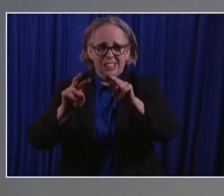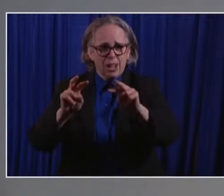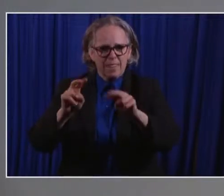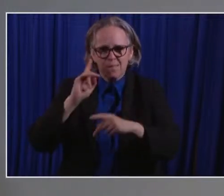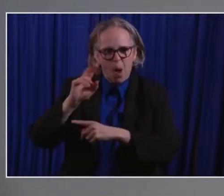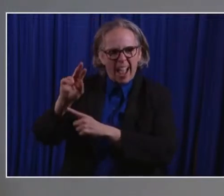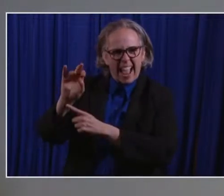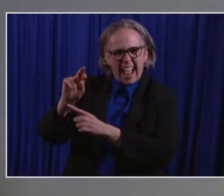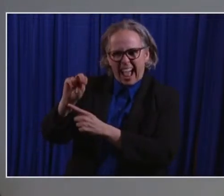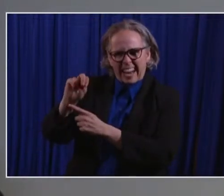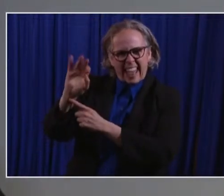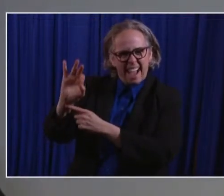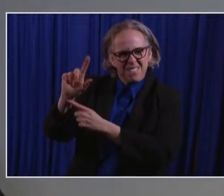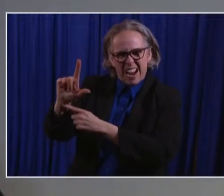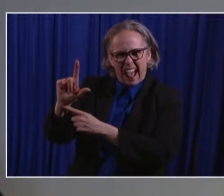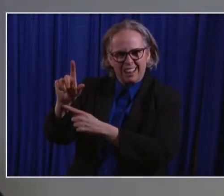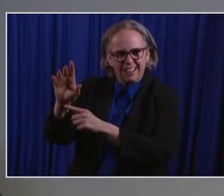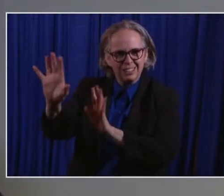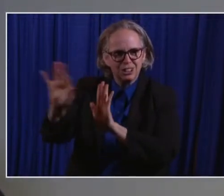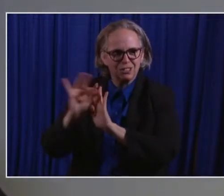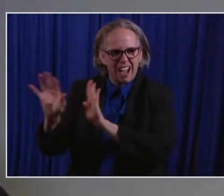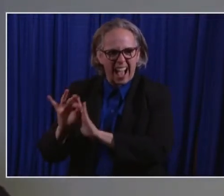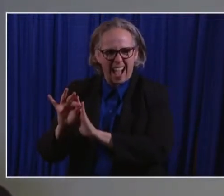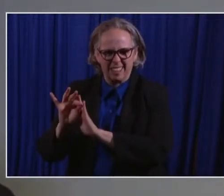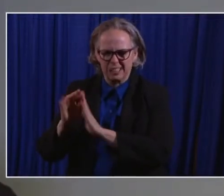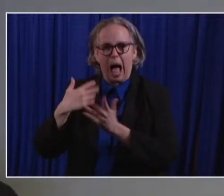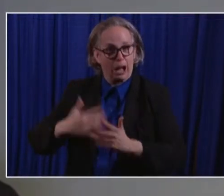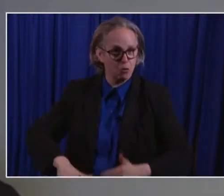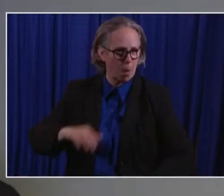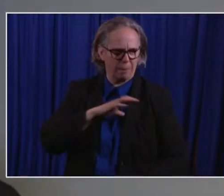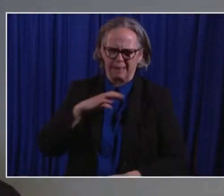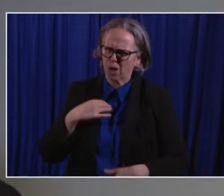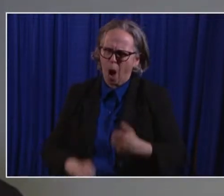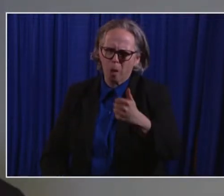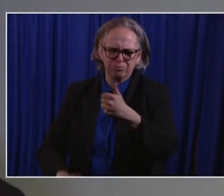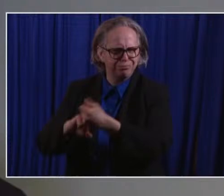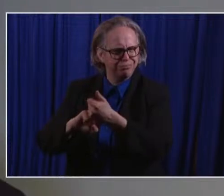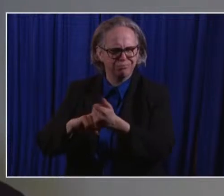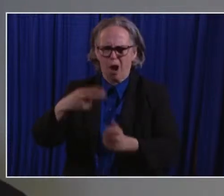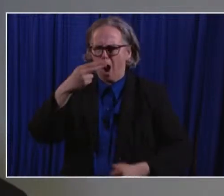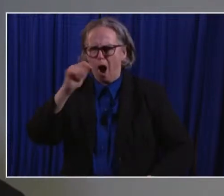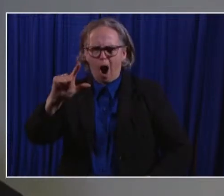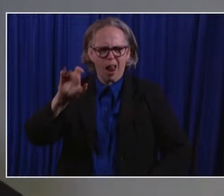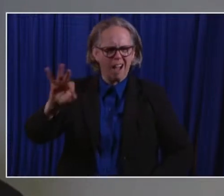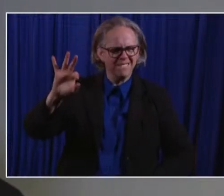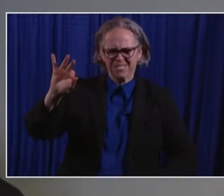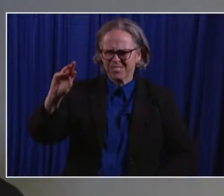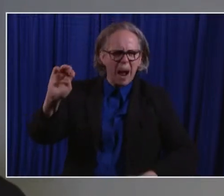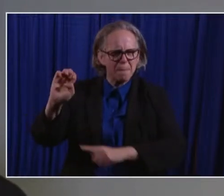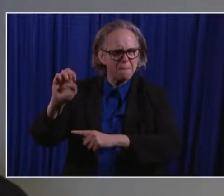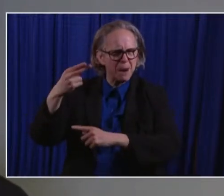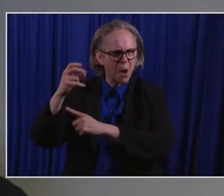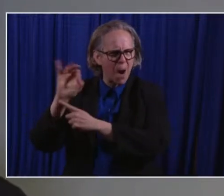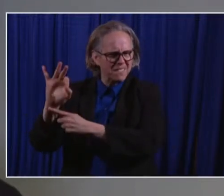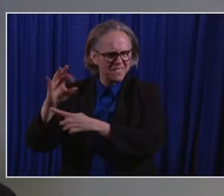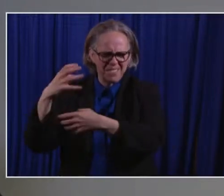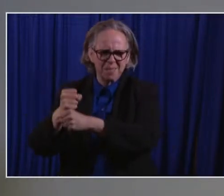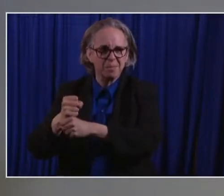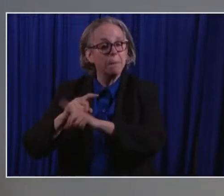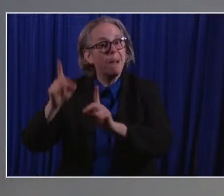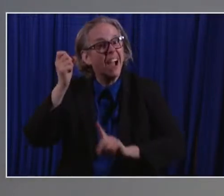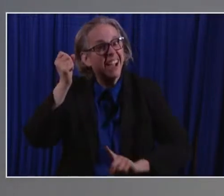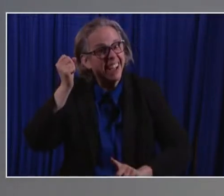of Fame. I'm a native Clevelander. One of the pop-up clinics was at my hometown in Maple Heights, so go Mustangs. But I'm a